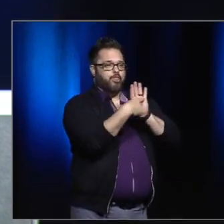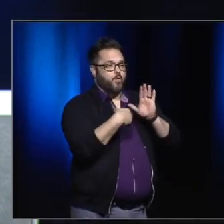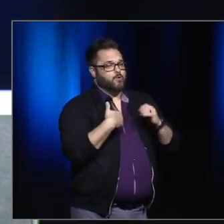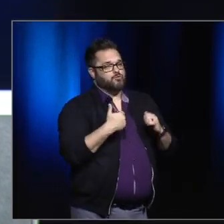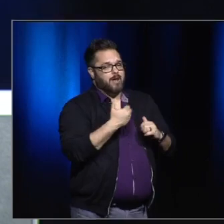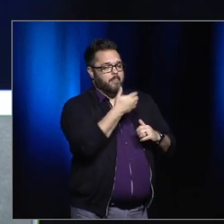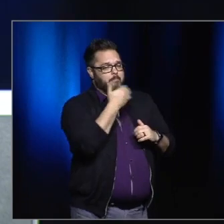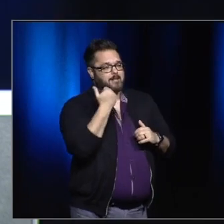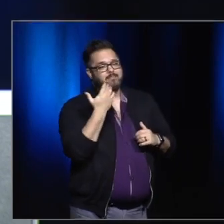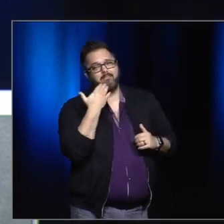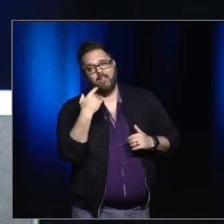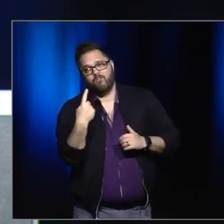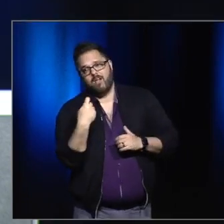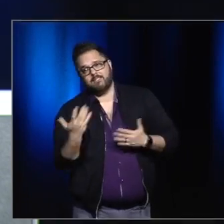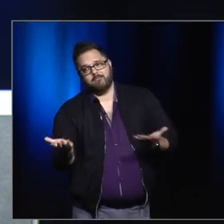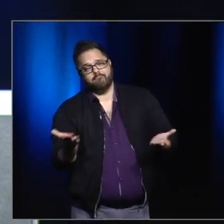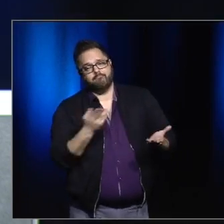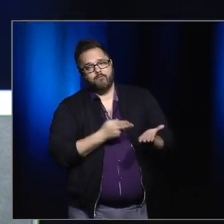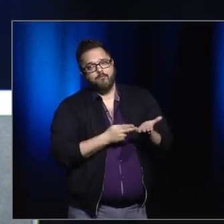you for asking.